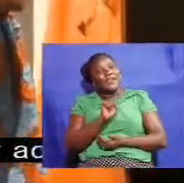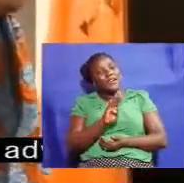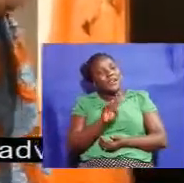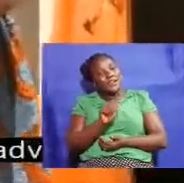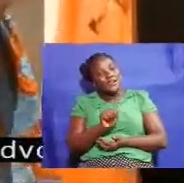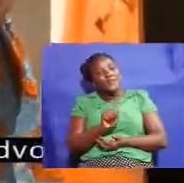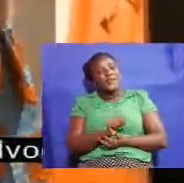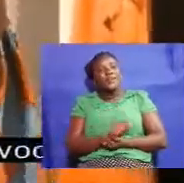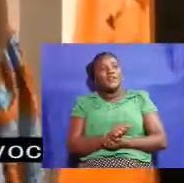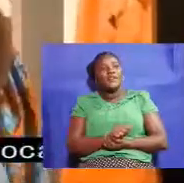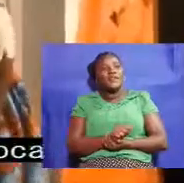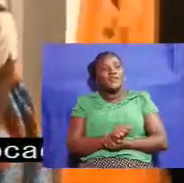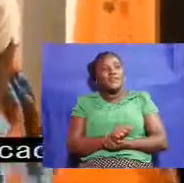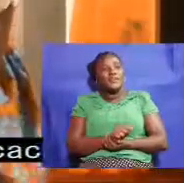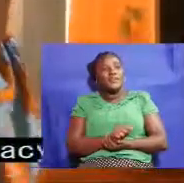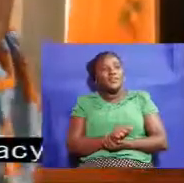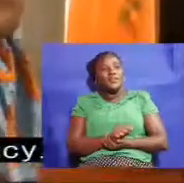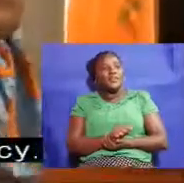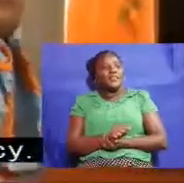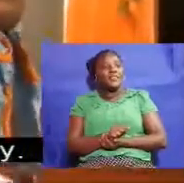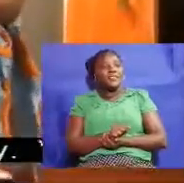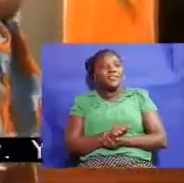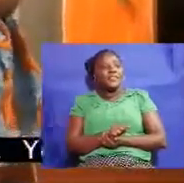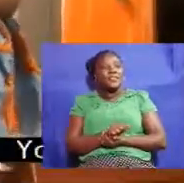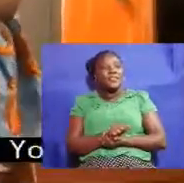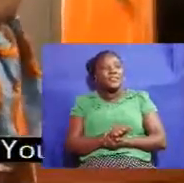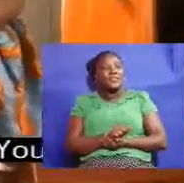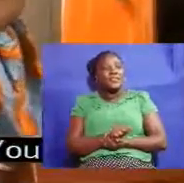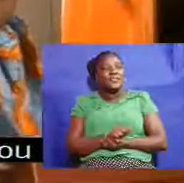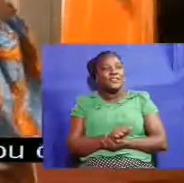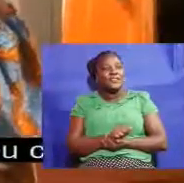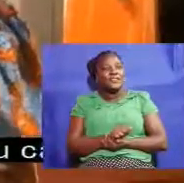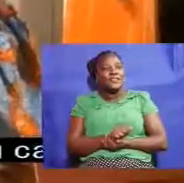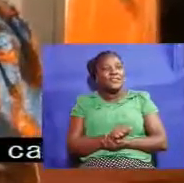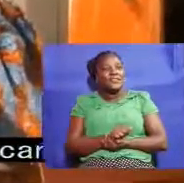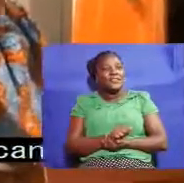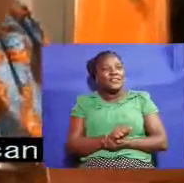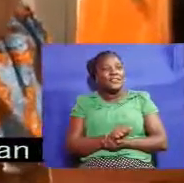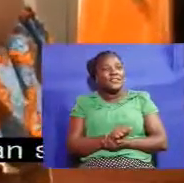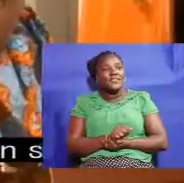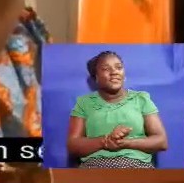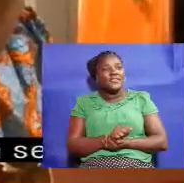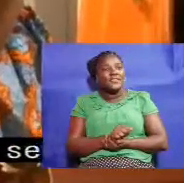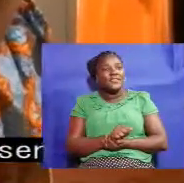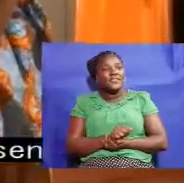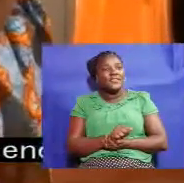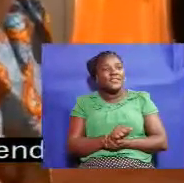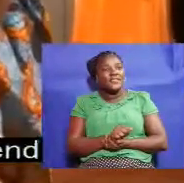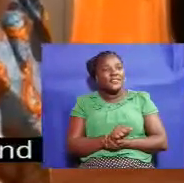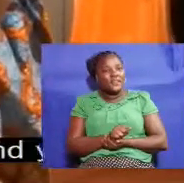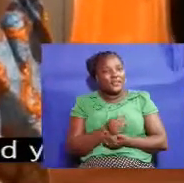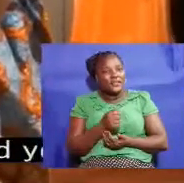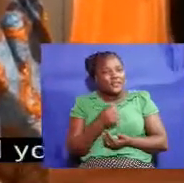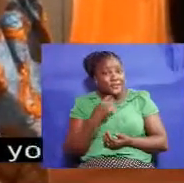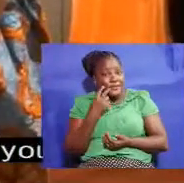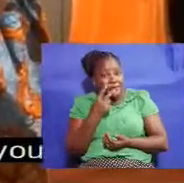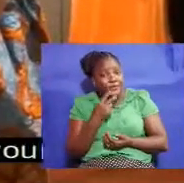Hey, I see. So, have you sorted out the problem with the invitation card?